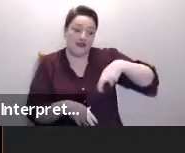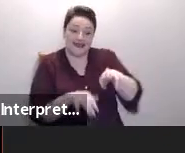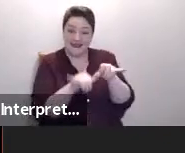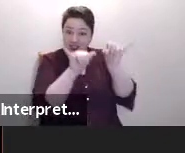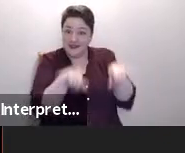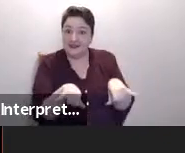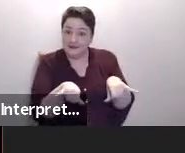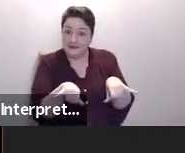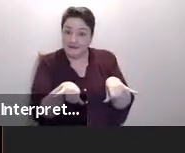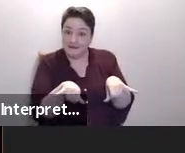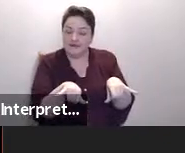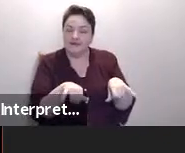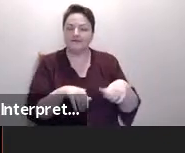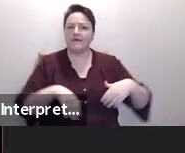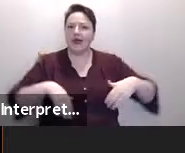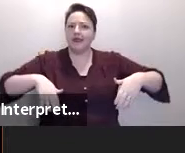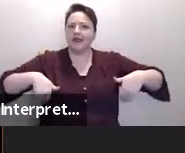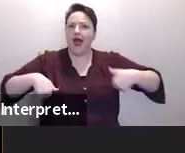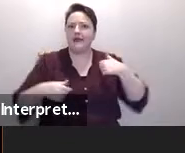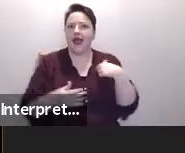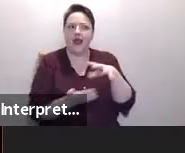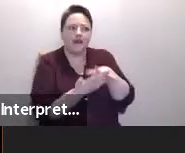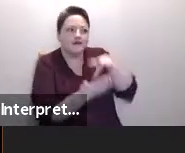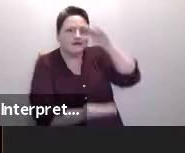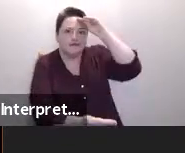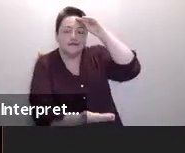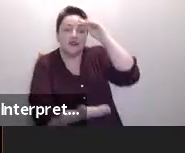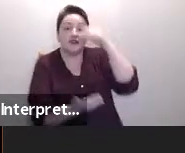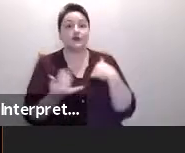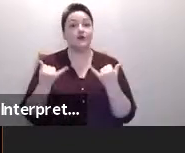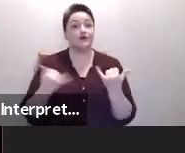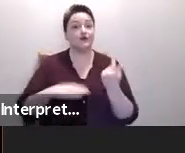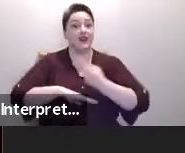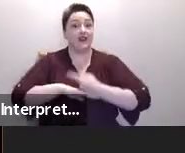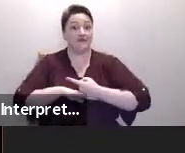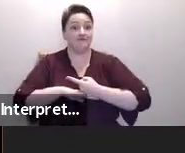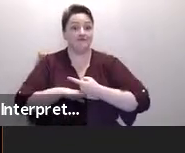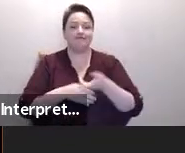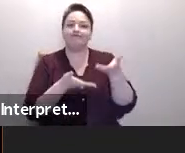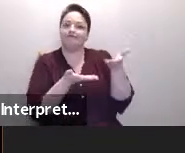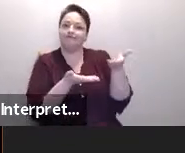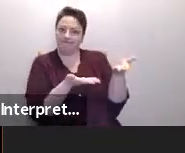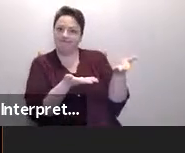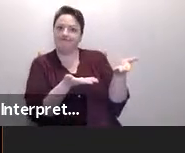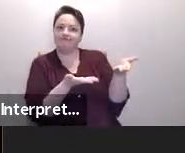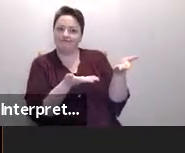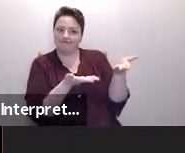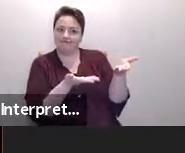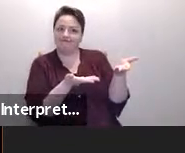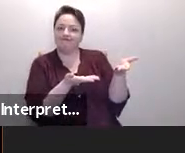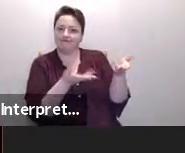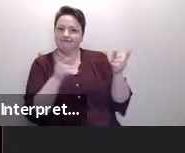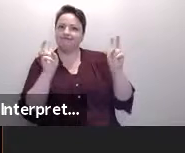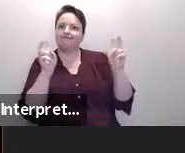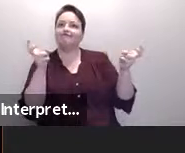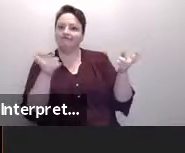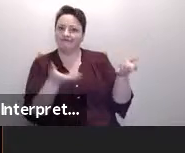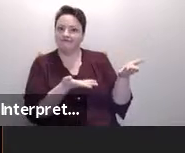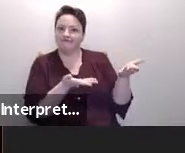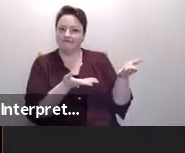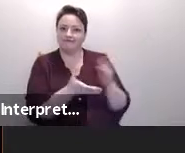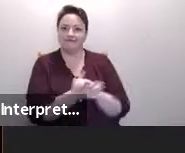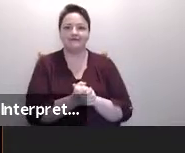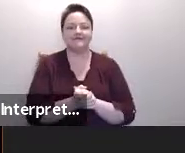previously. So tonight's session is called Building Vaccine Confidence Among Multicultural Communities and